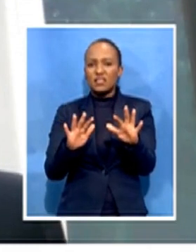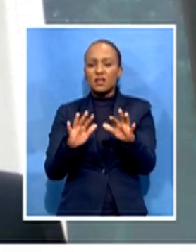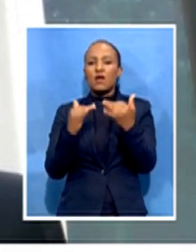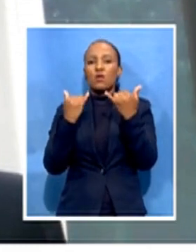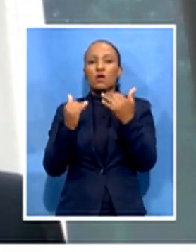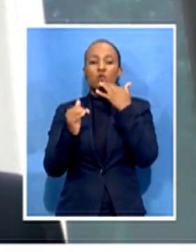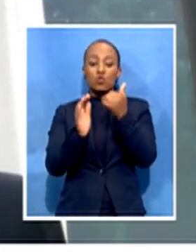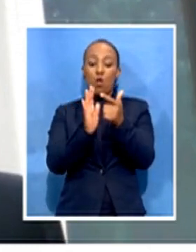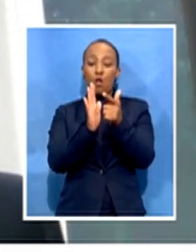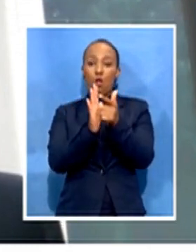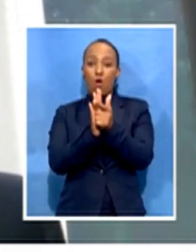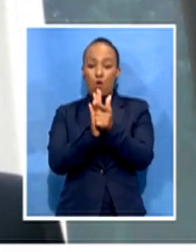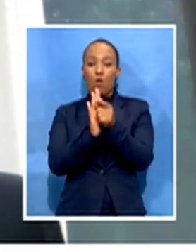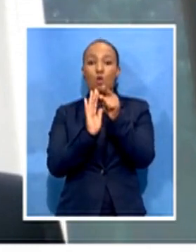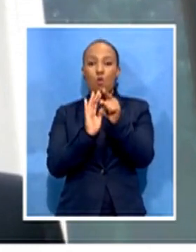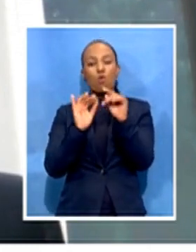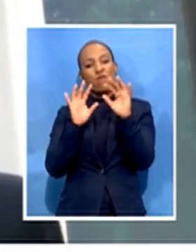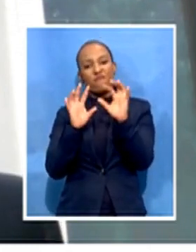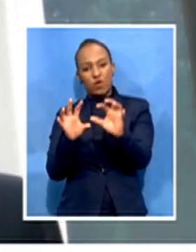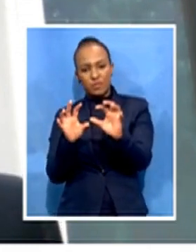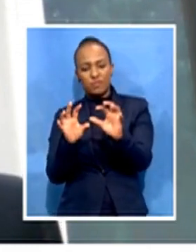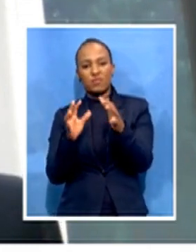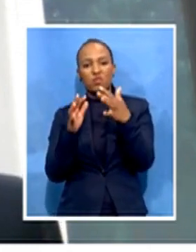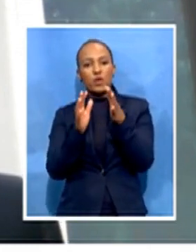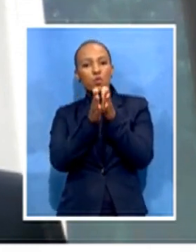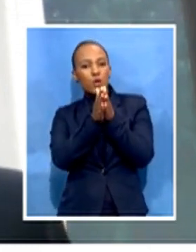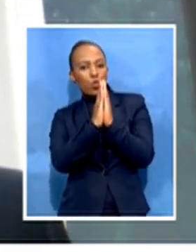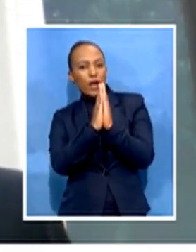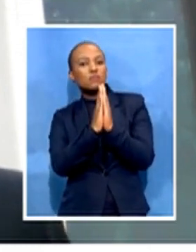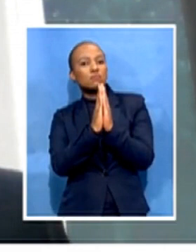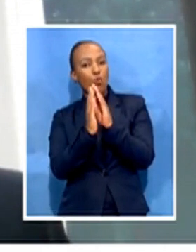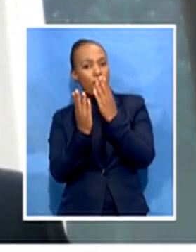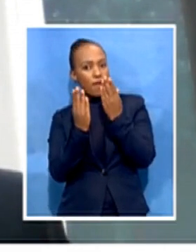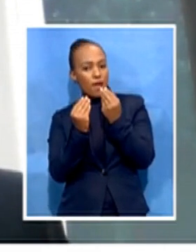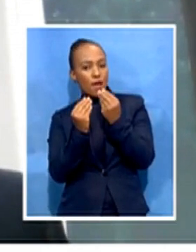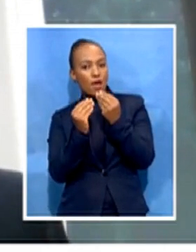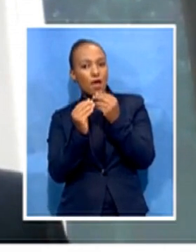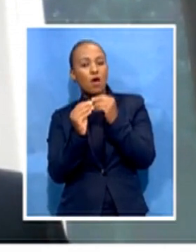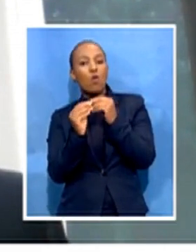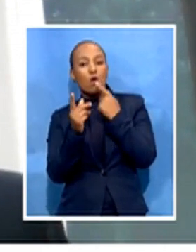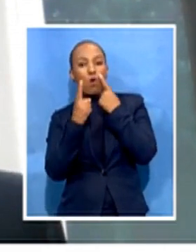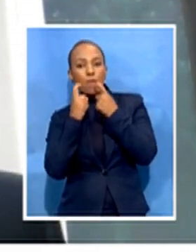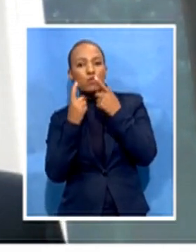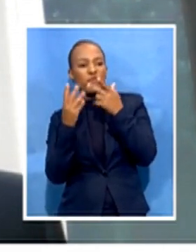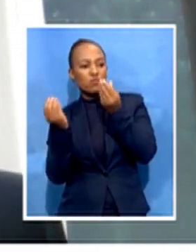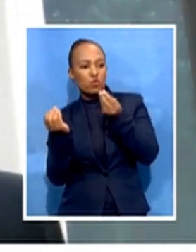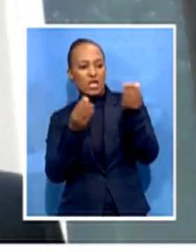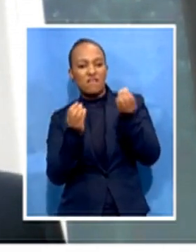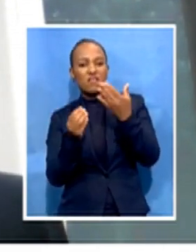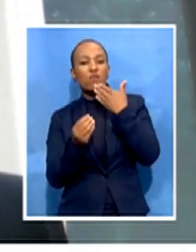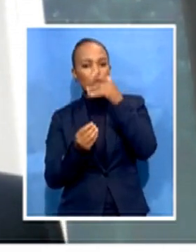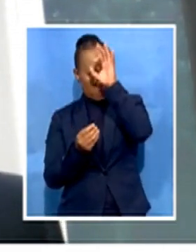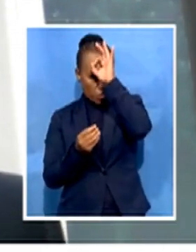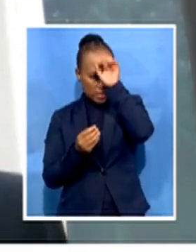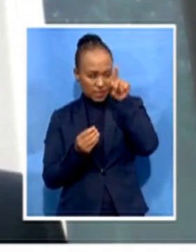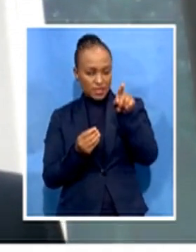them to facilitate dealing with the situation. But the minute, for example, a prohibition was brought in for